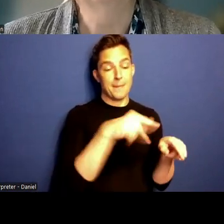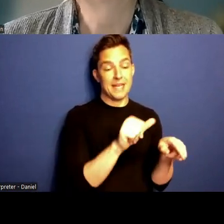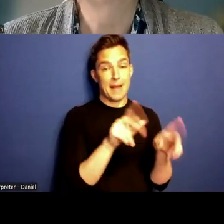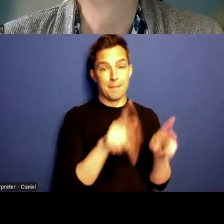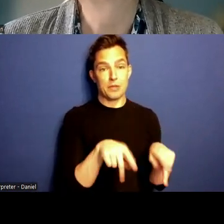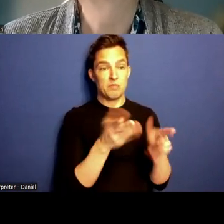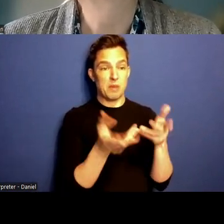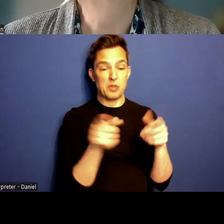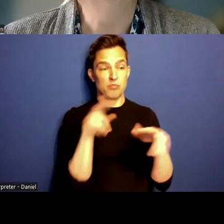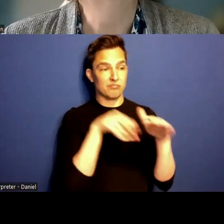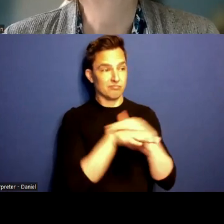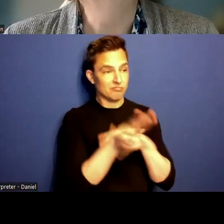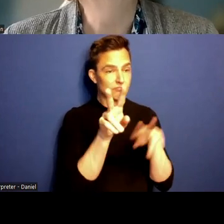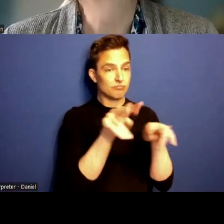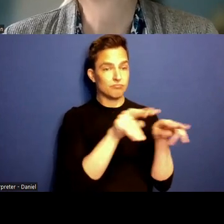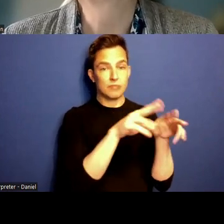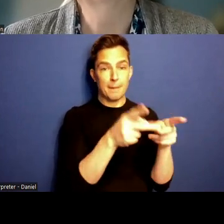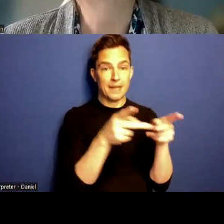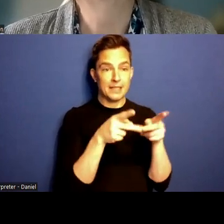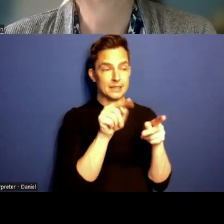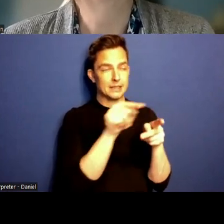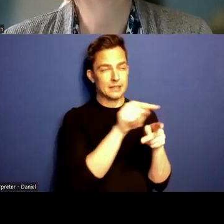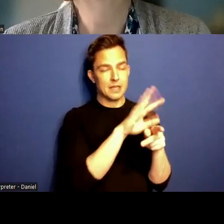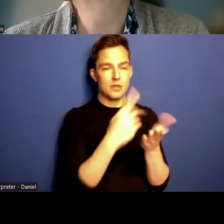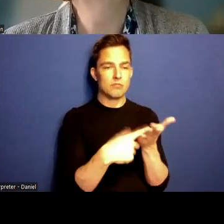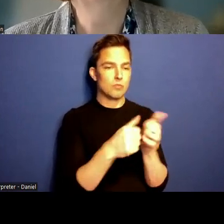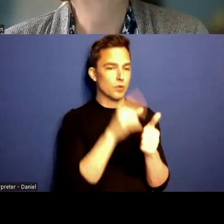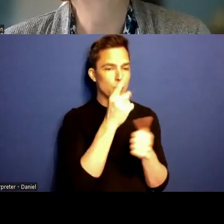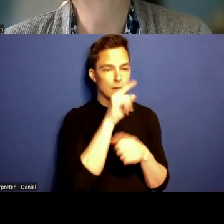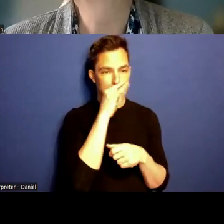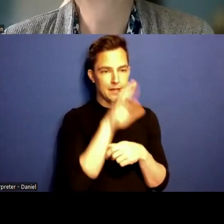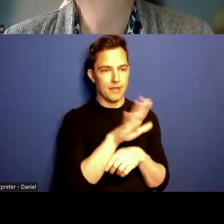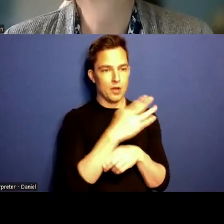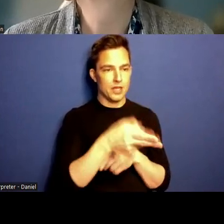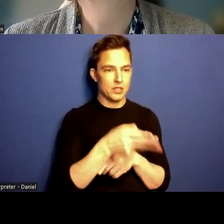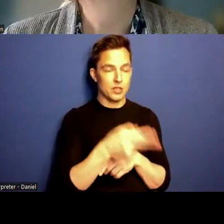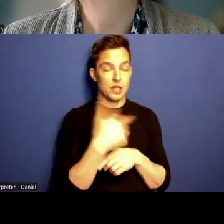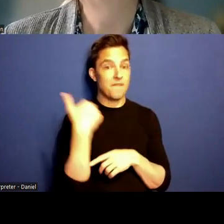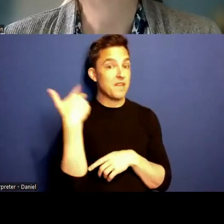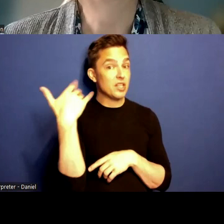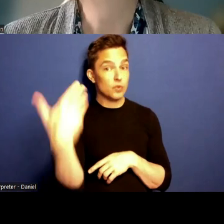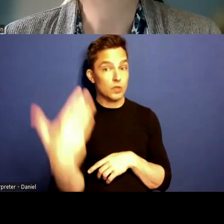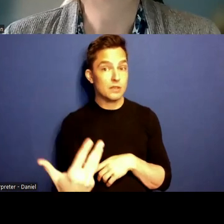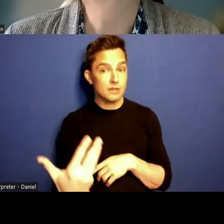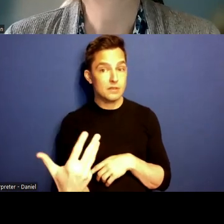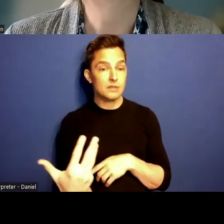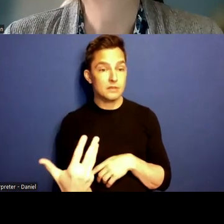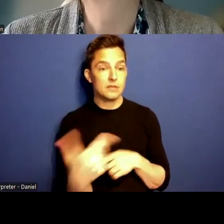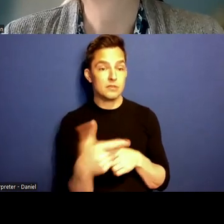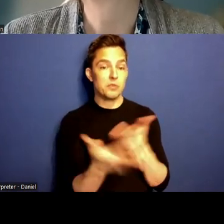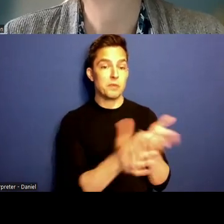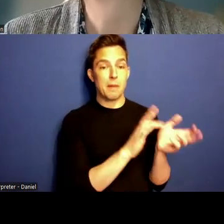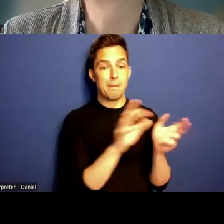and monitor a facility and you start talking to a kid in their history. And sooner or later, you may come back to